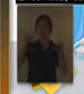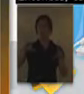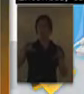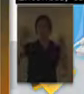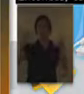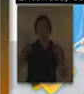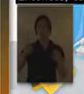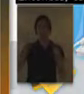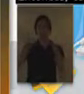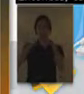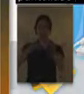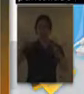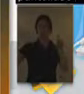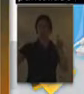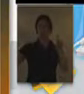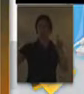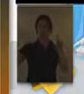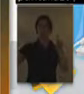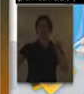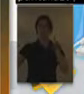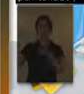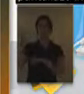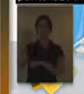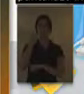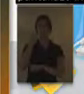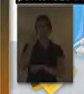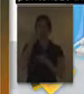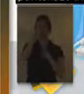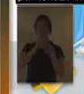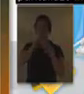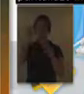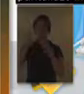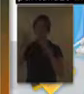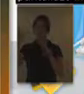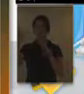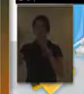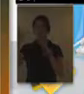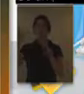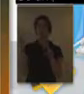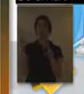Here we have the initial screen. When you access the platform, this is what you see.